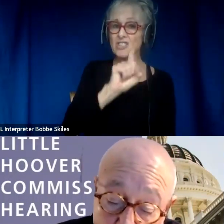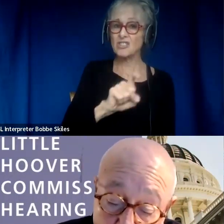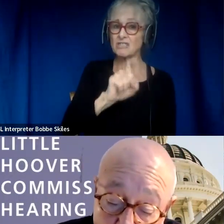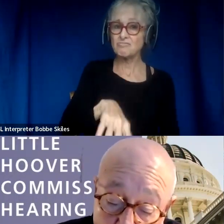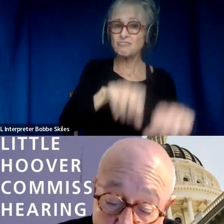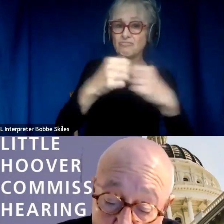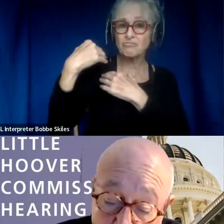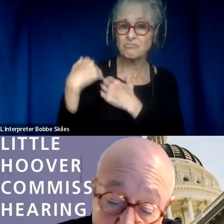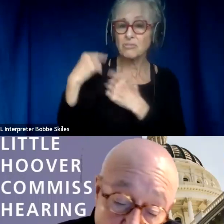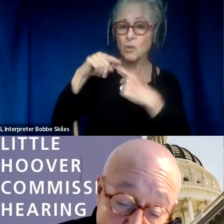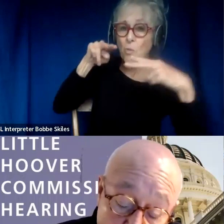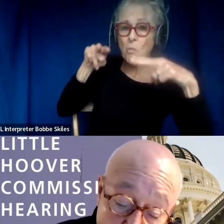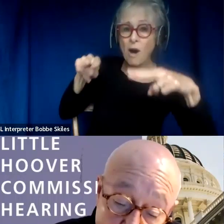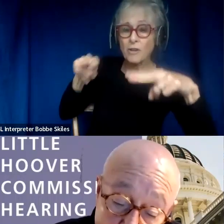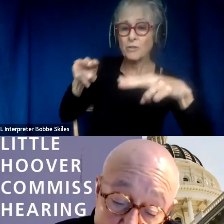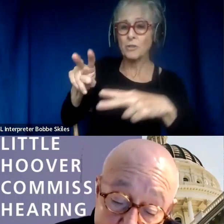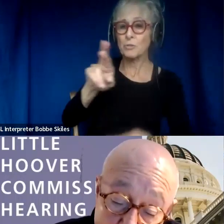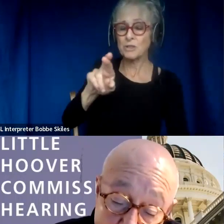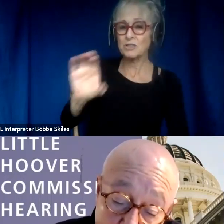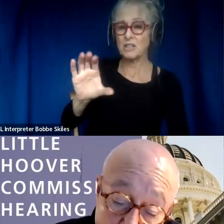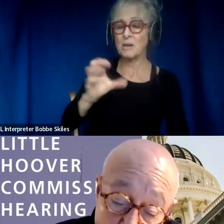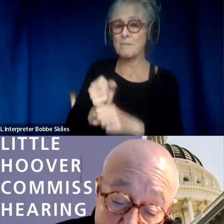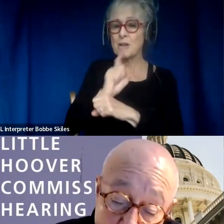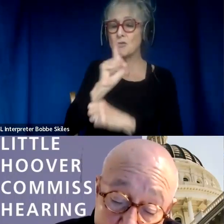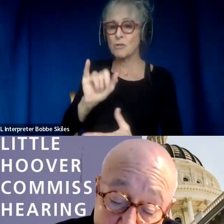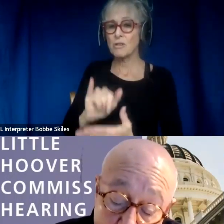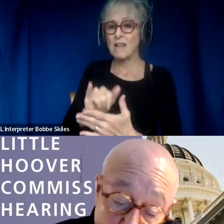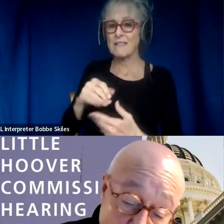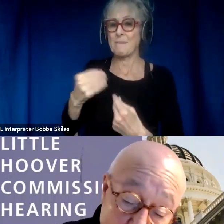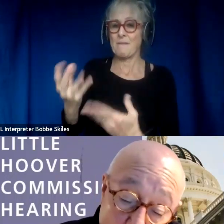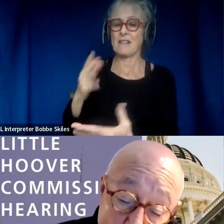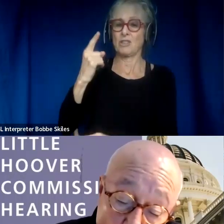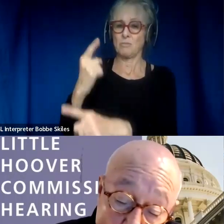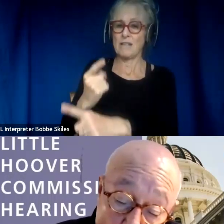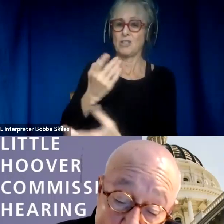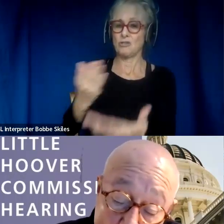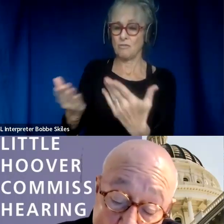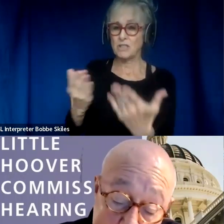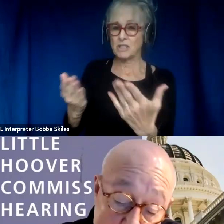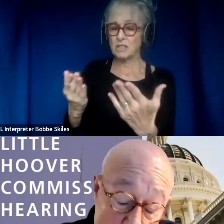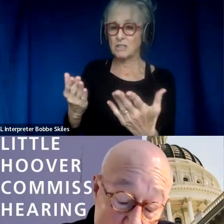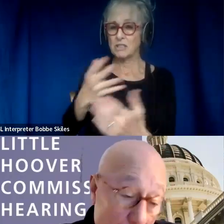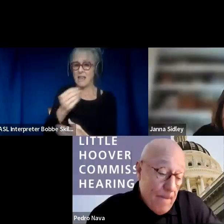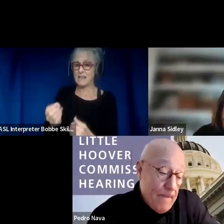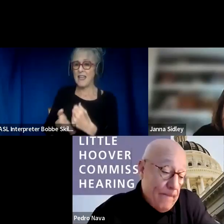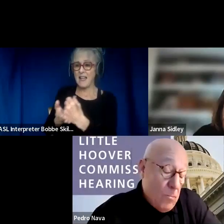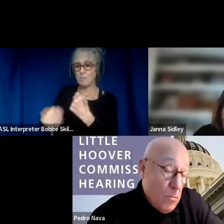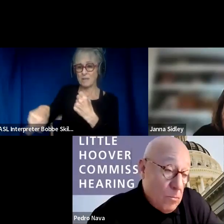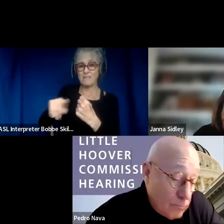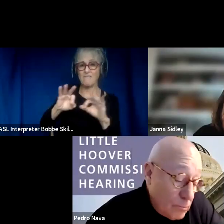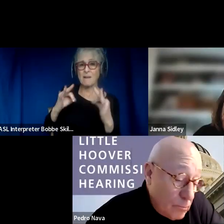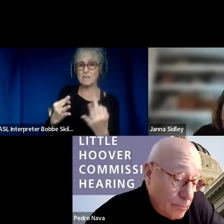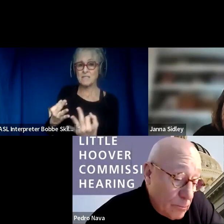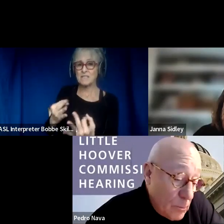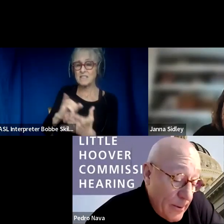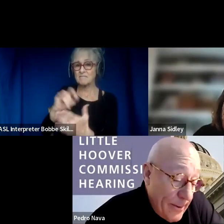monitor regional center and oversee that they are providing the proper services and helping these families out.